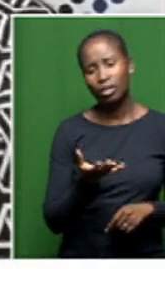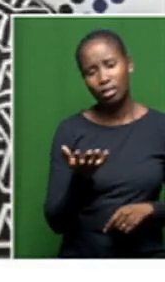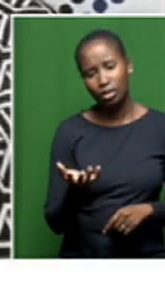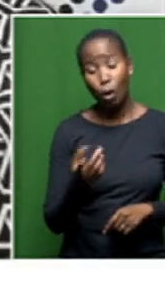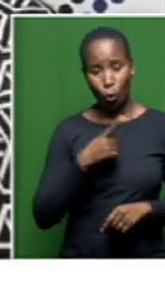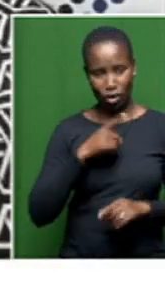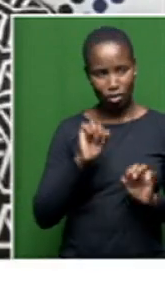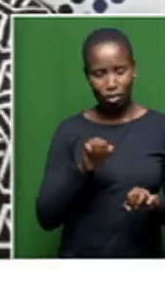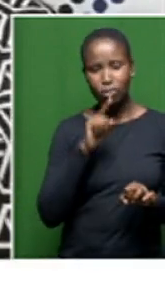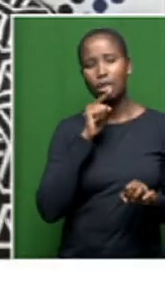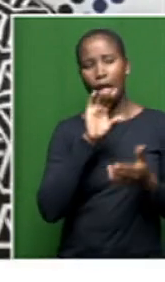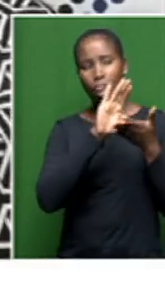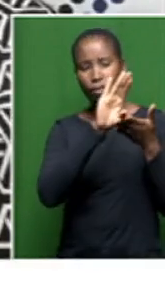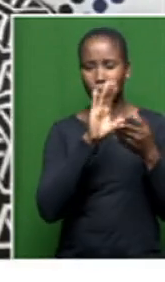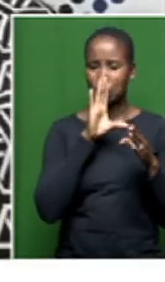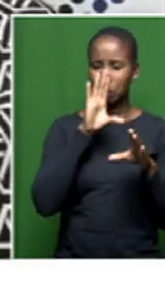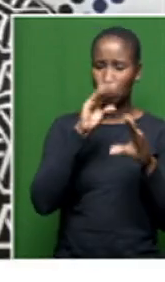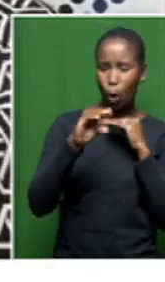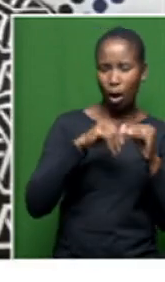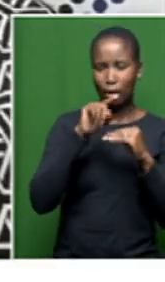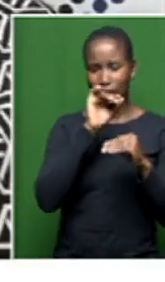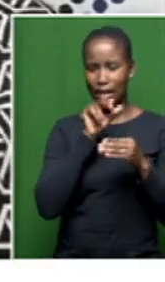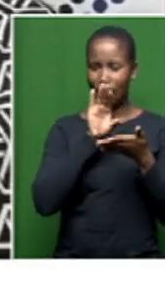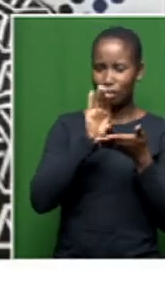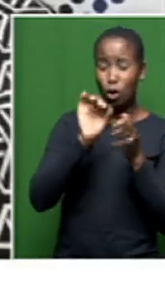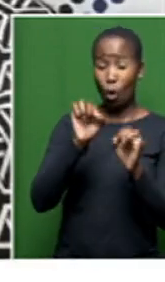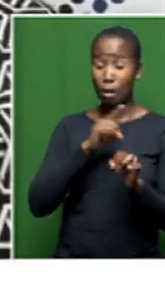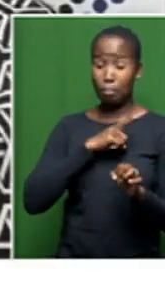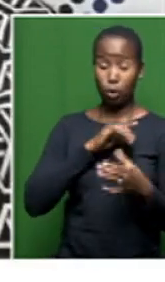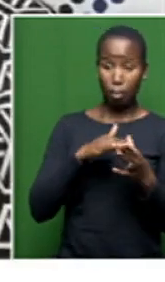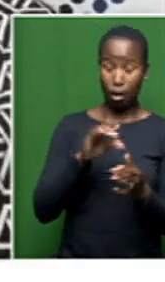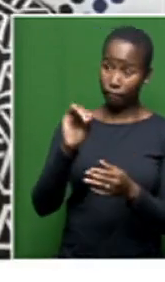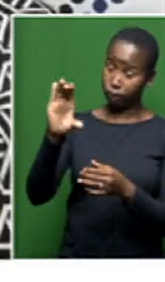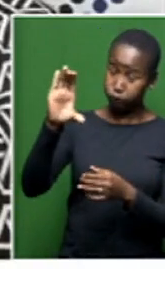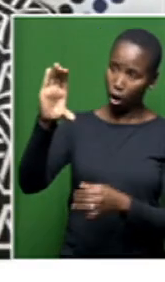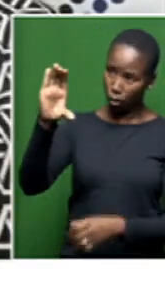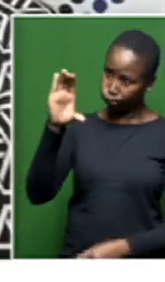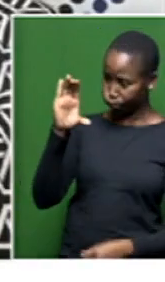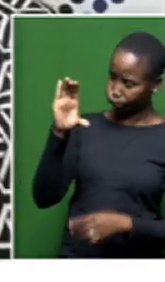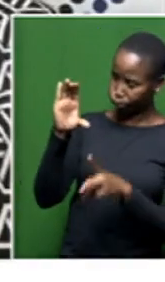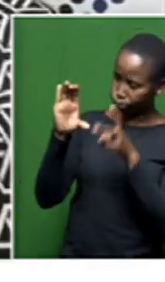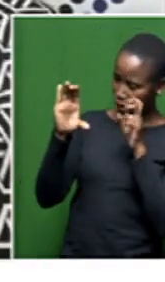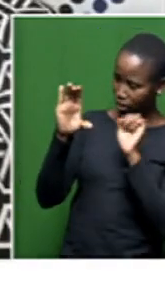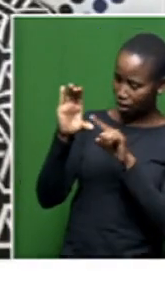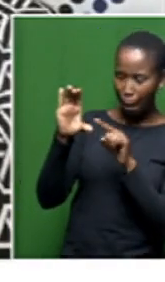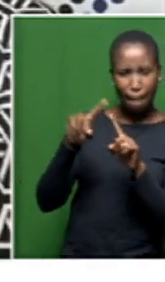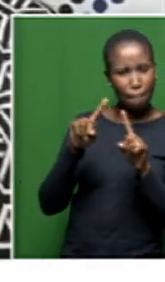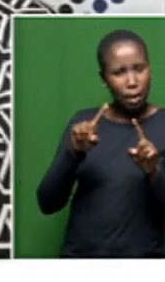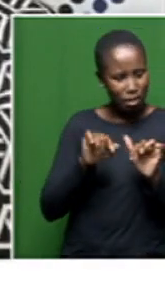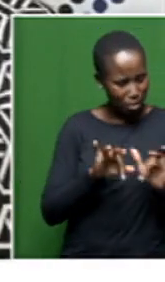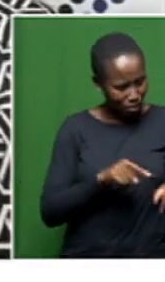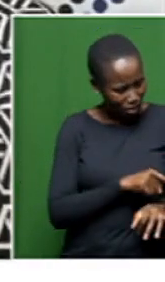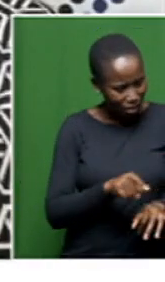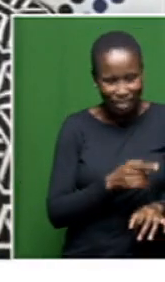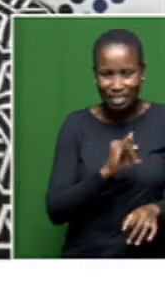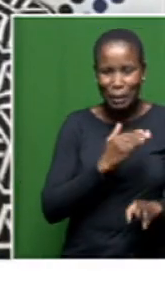know, the talk of the investments and all of this money. I mean, this is a lot of money we're talking about, and yet we still sit with such a dismal